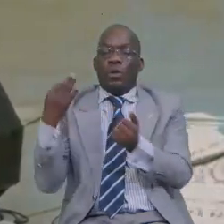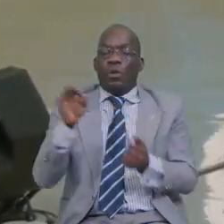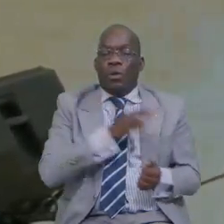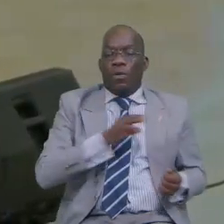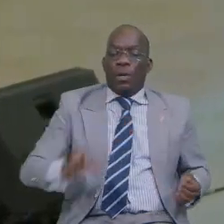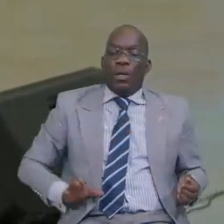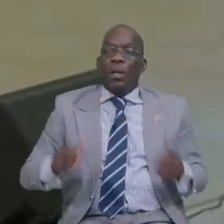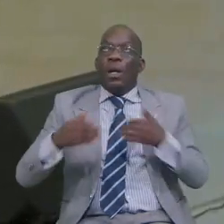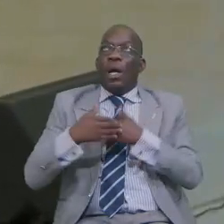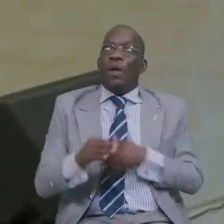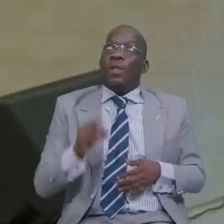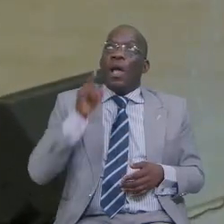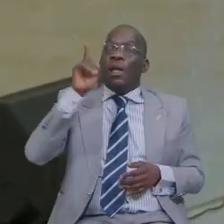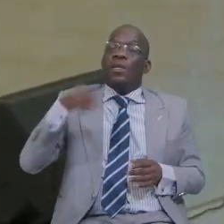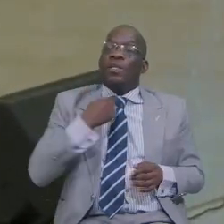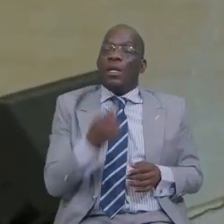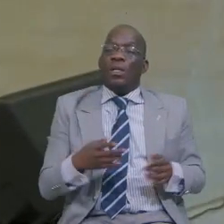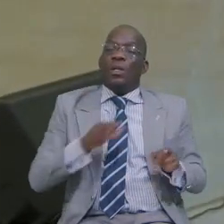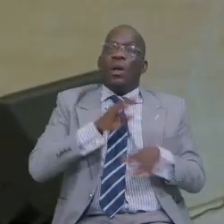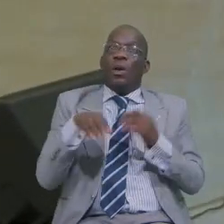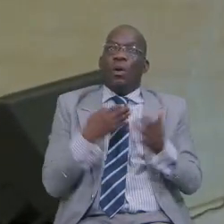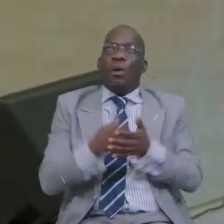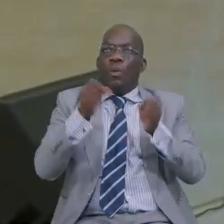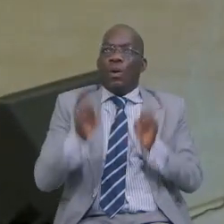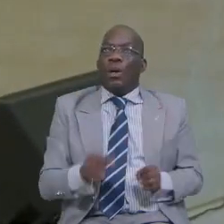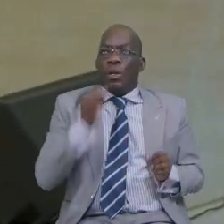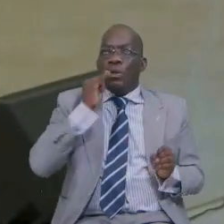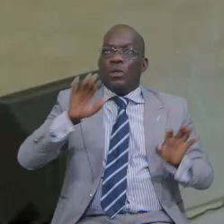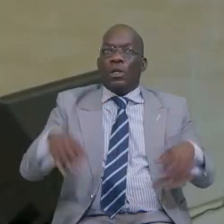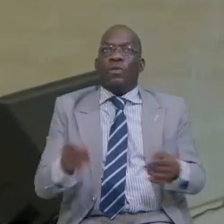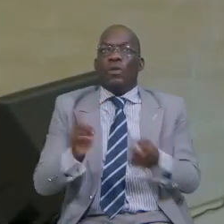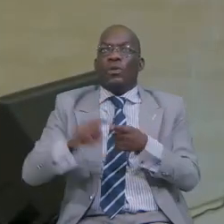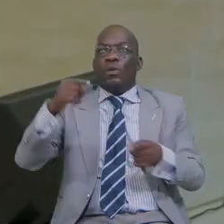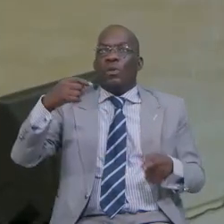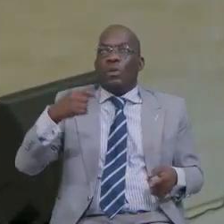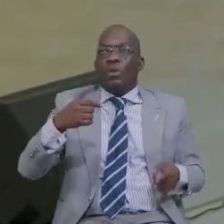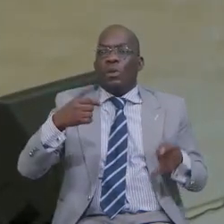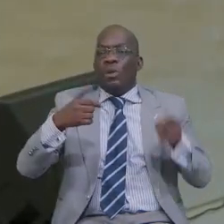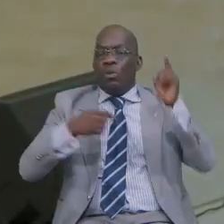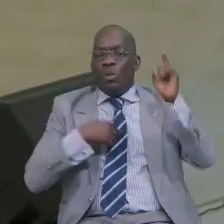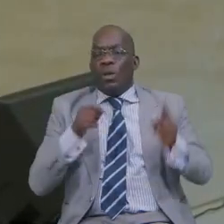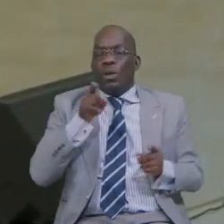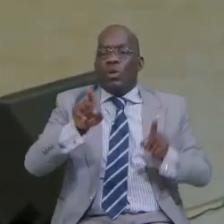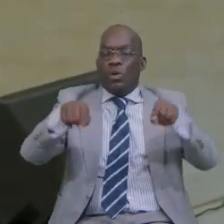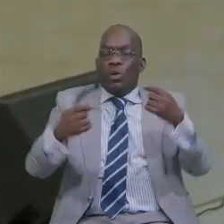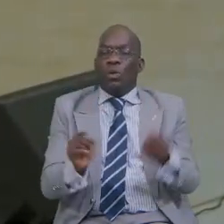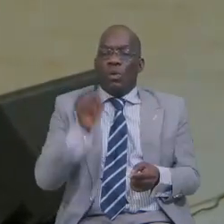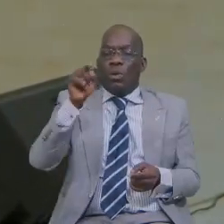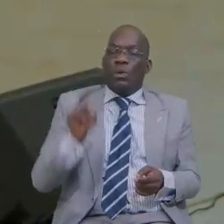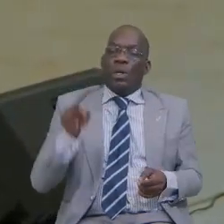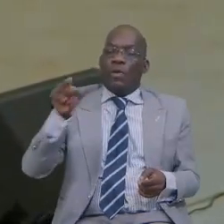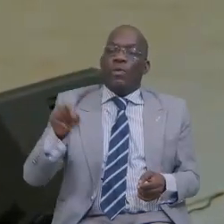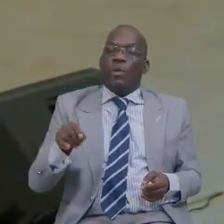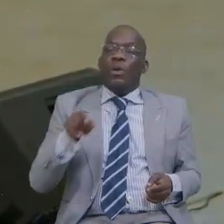said, all power is given unto me, and you go therefore. I am not limited, you are